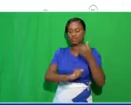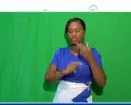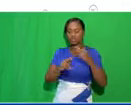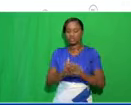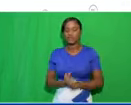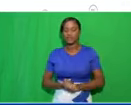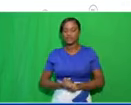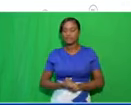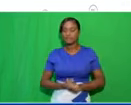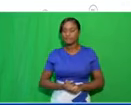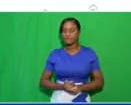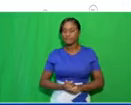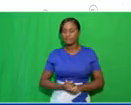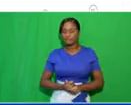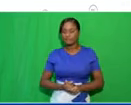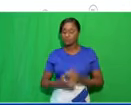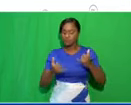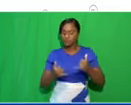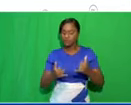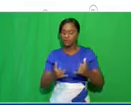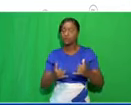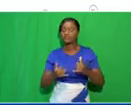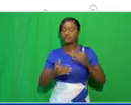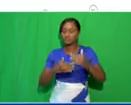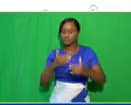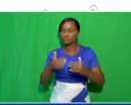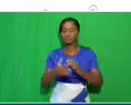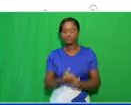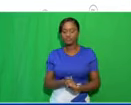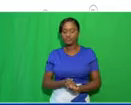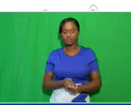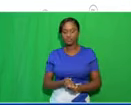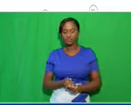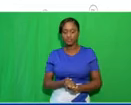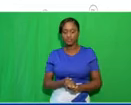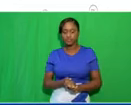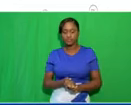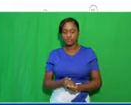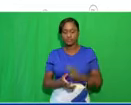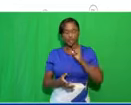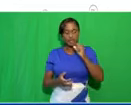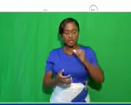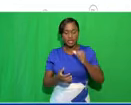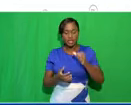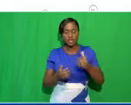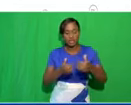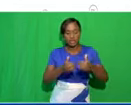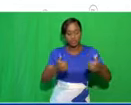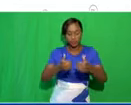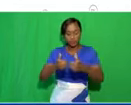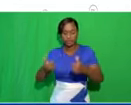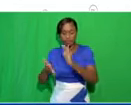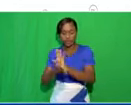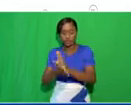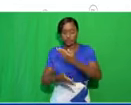data. Let's move on. Now, we don't normally divide the secondary schools into the denominational